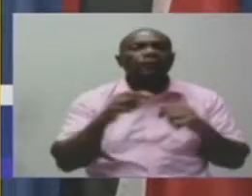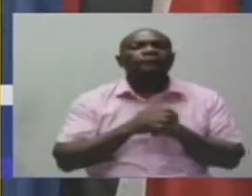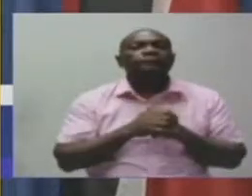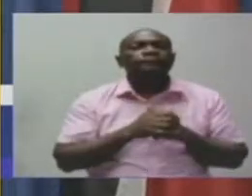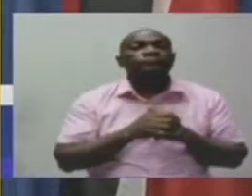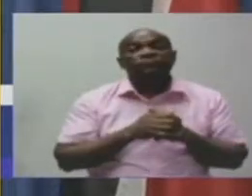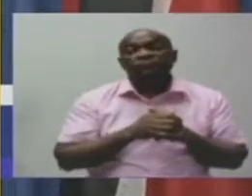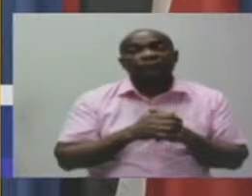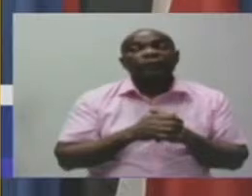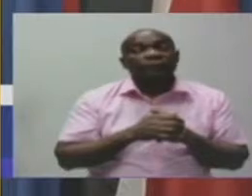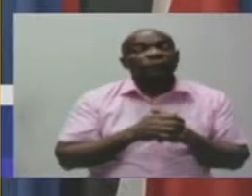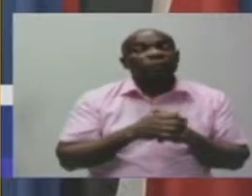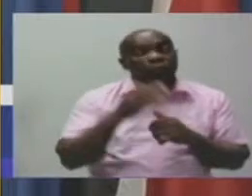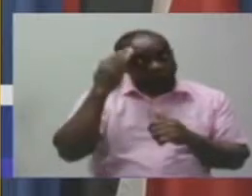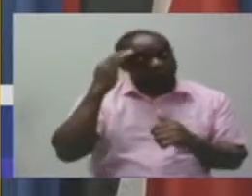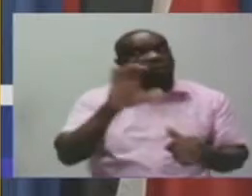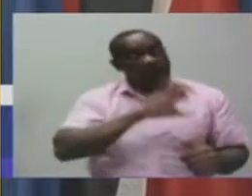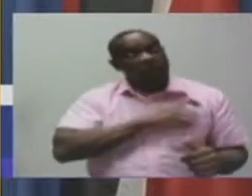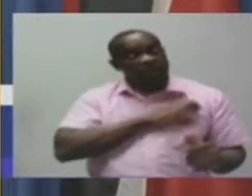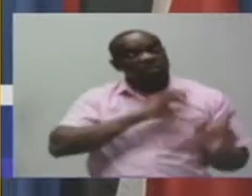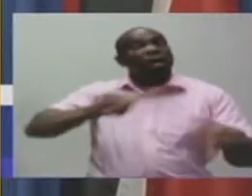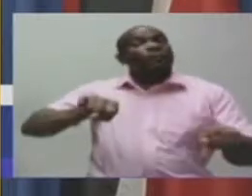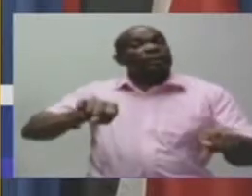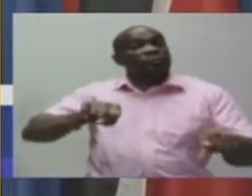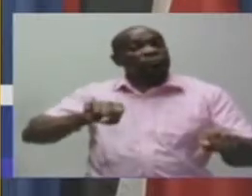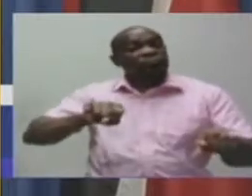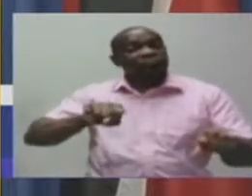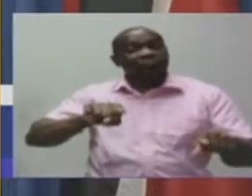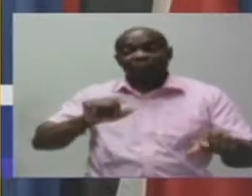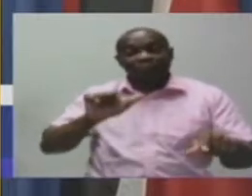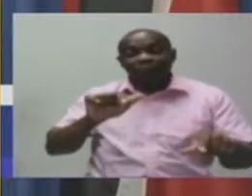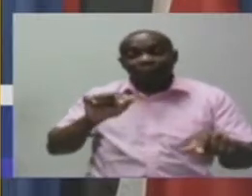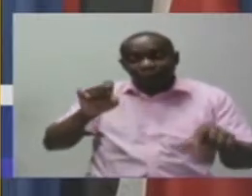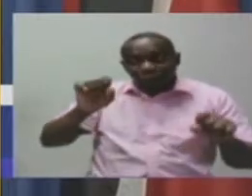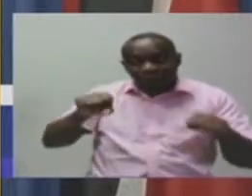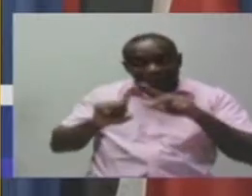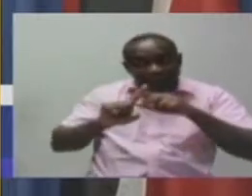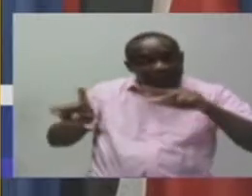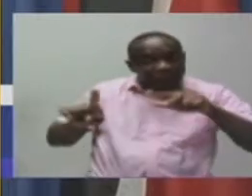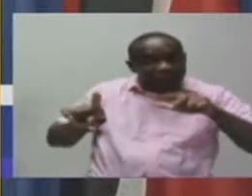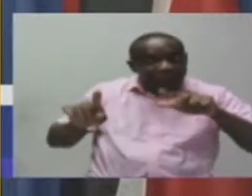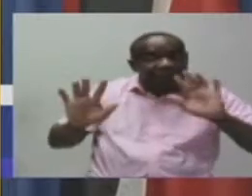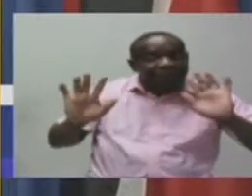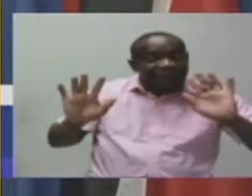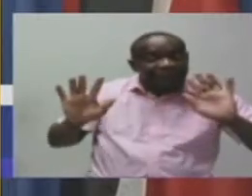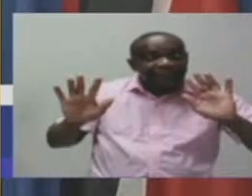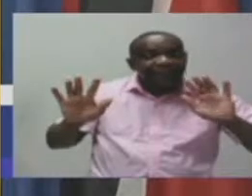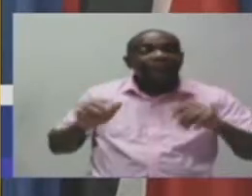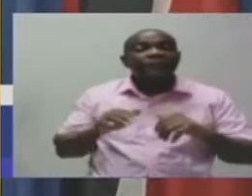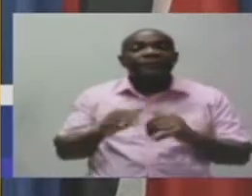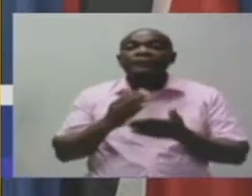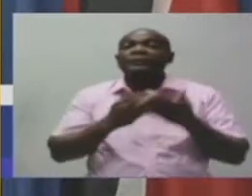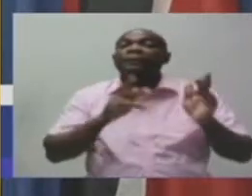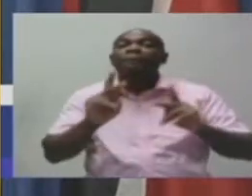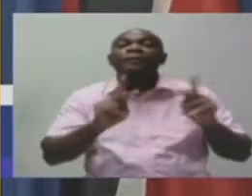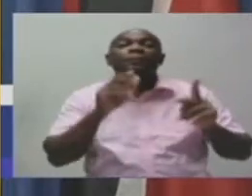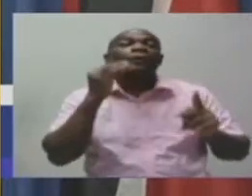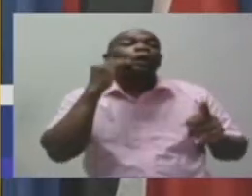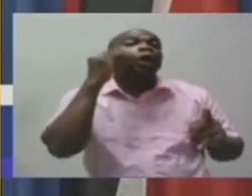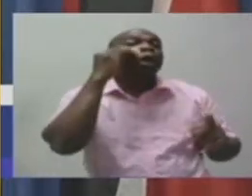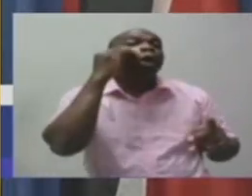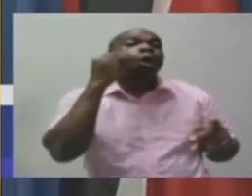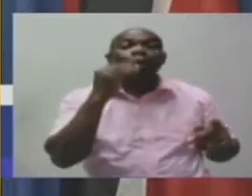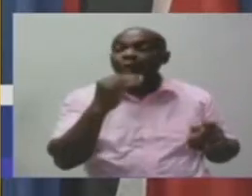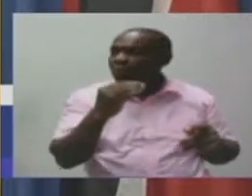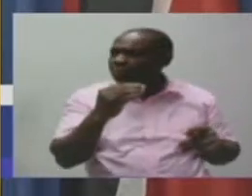it. So I'm hearing about persons making their homes party zones in